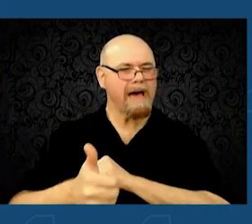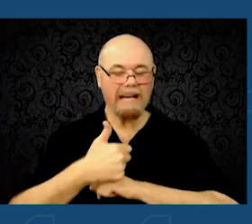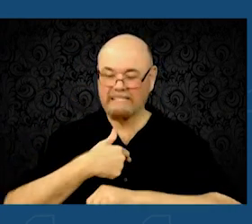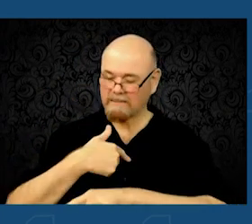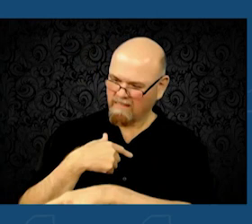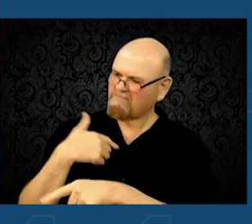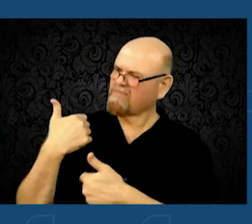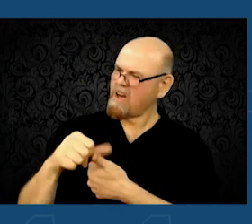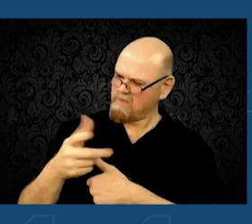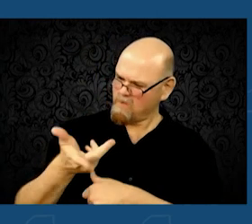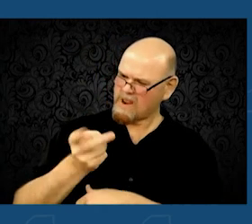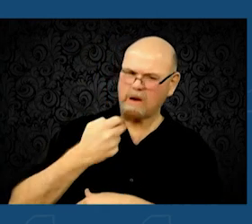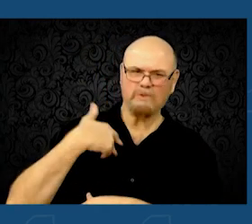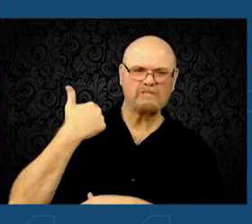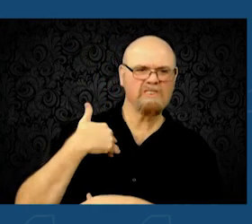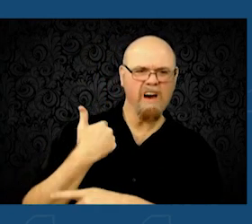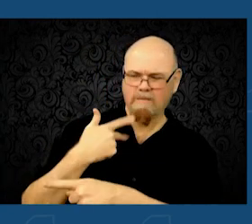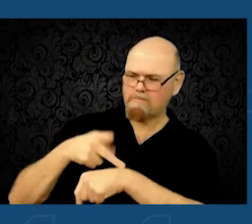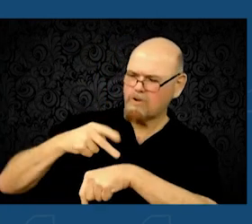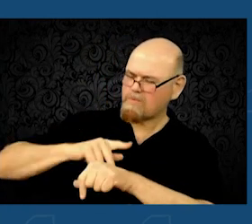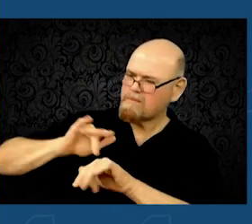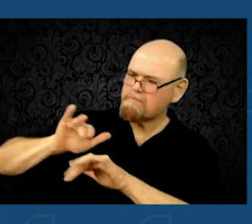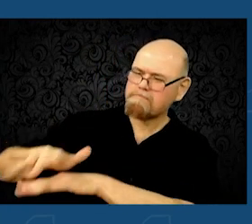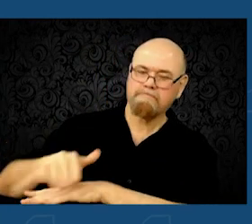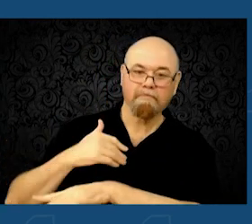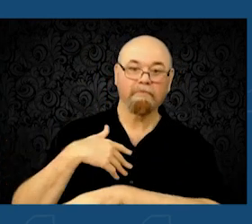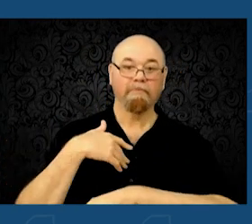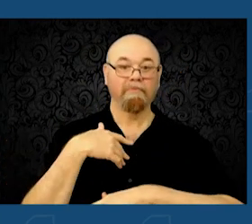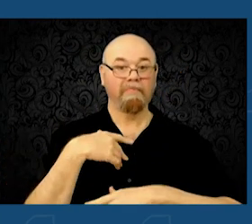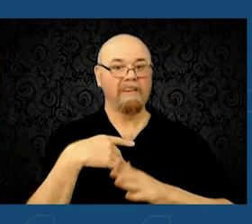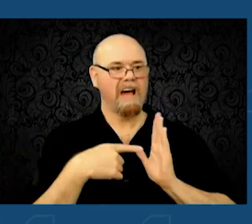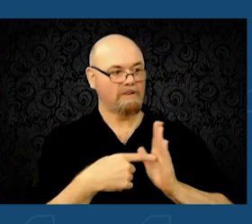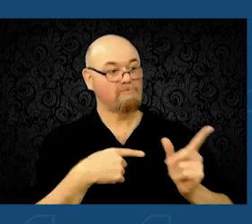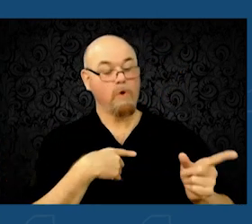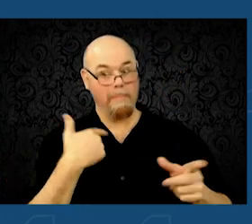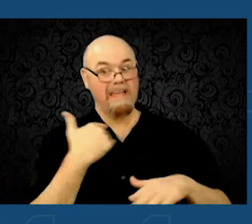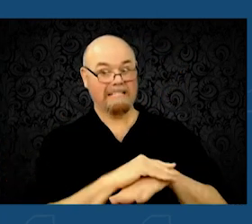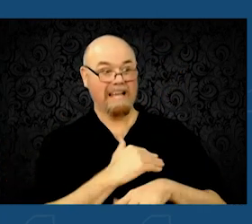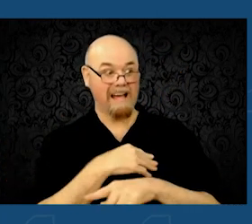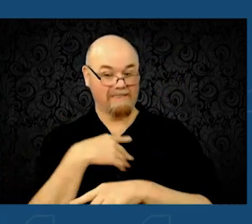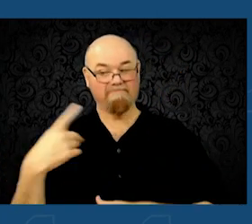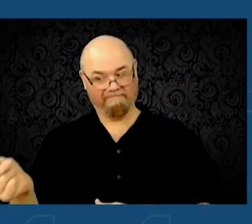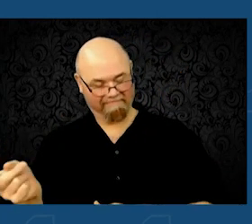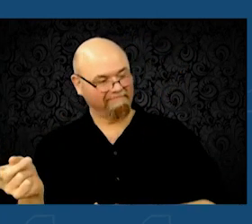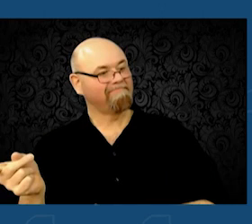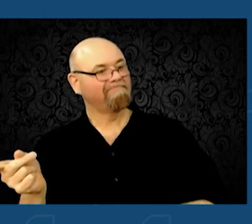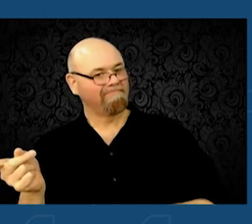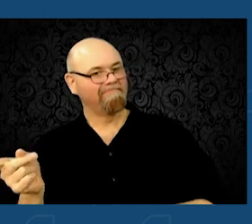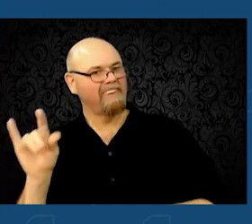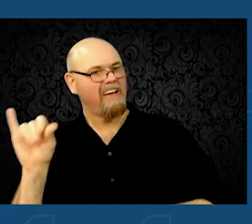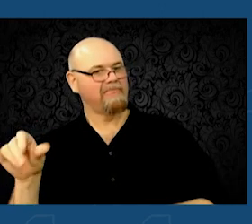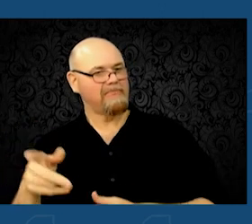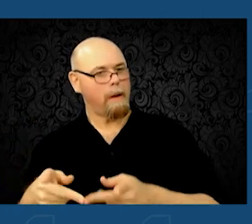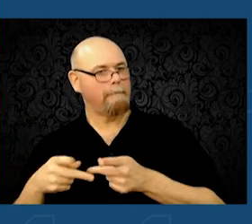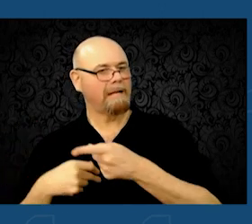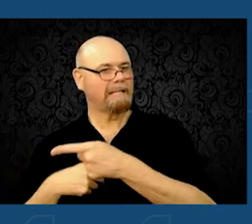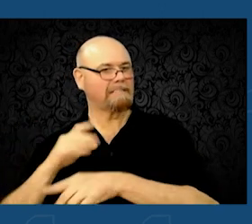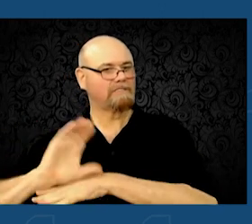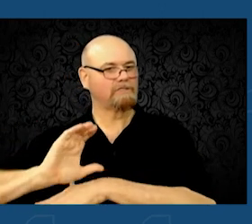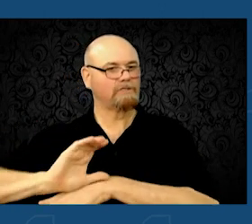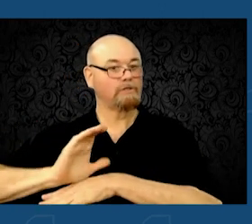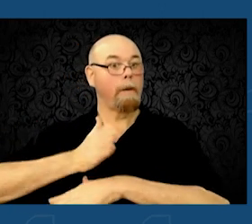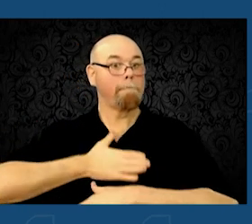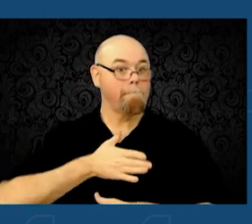when I was a child. And I pointed out that building literally last night to Bill, and I said, that's the place where my